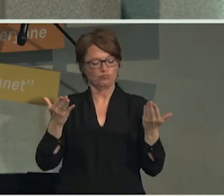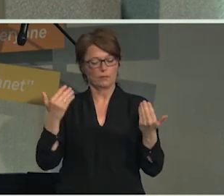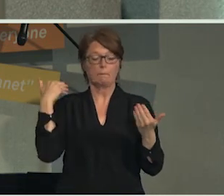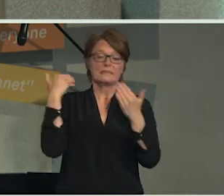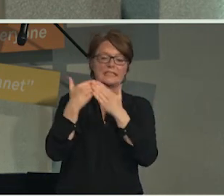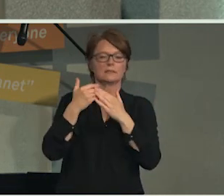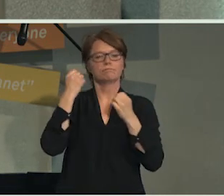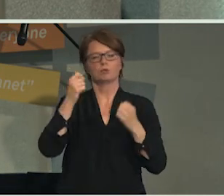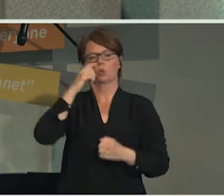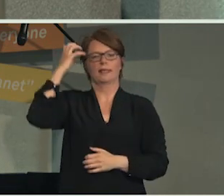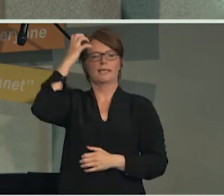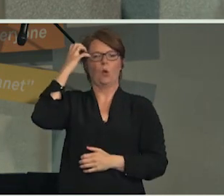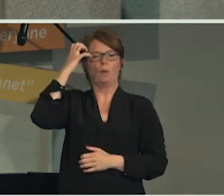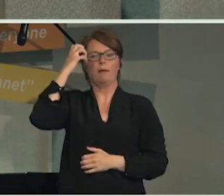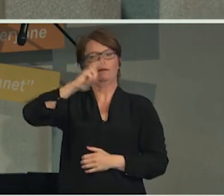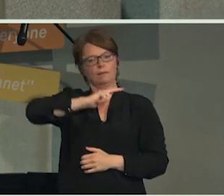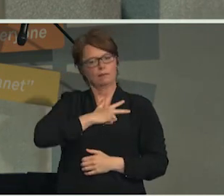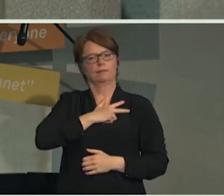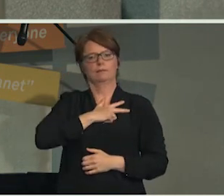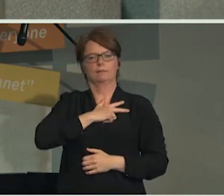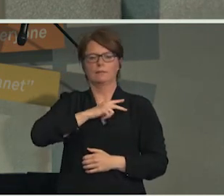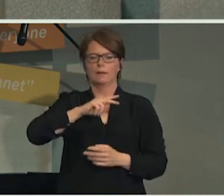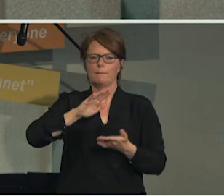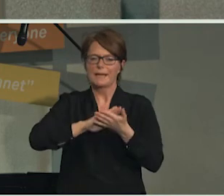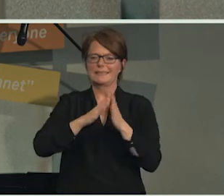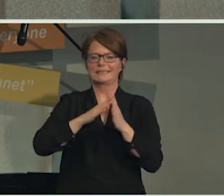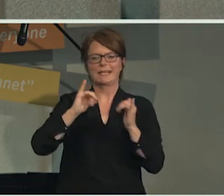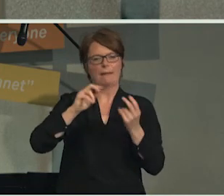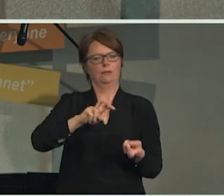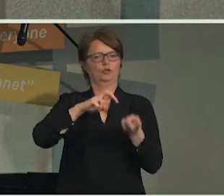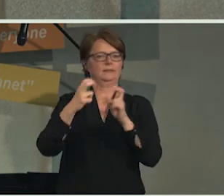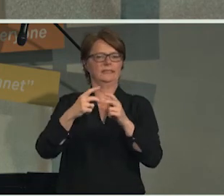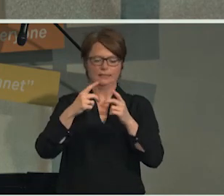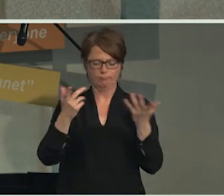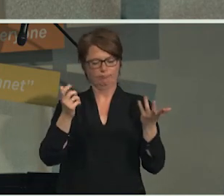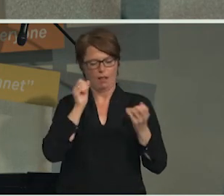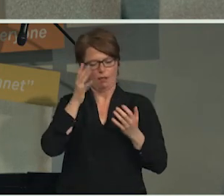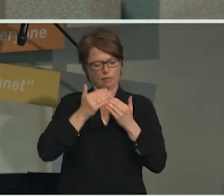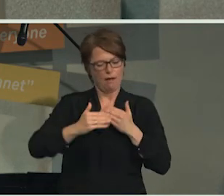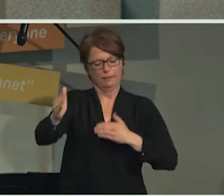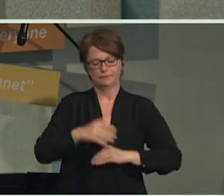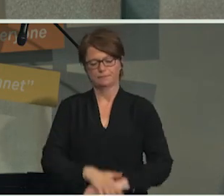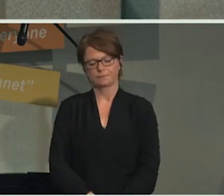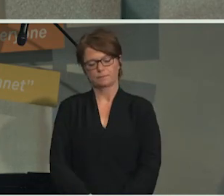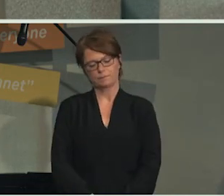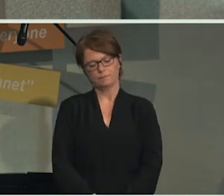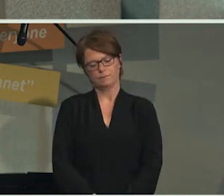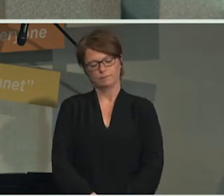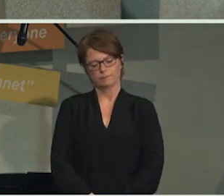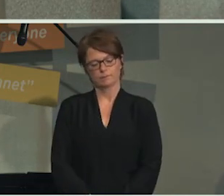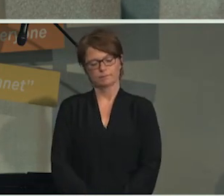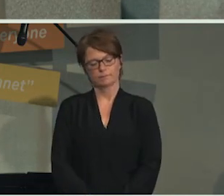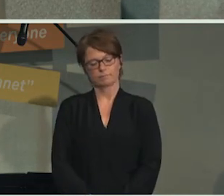to highlight and to emphasize the her stories and of the movements which pushed, furthered, and